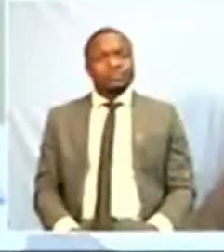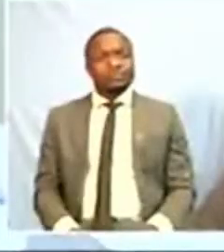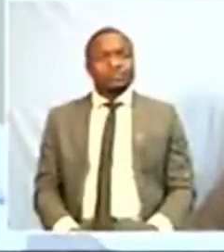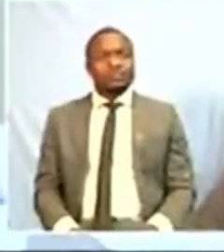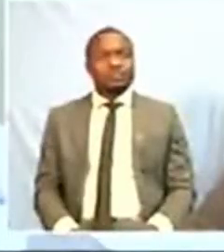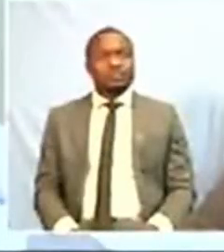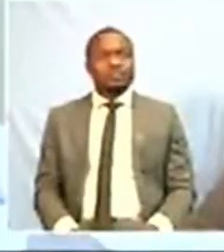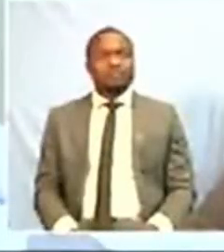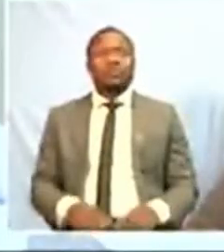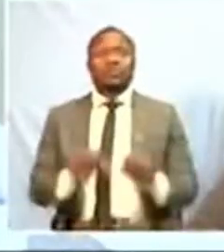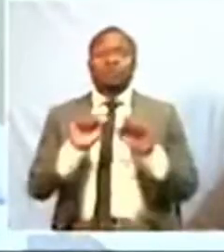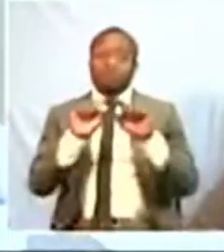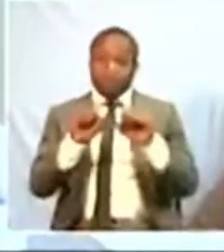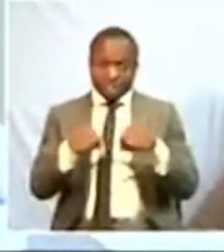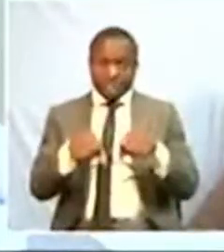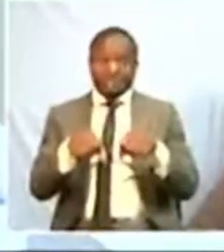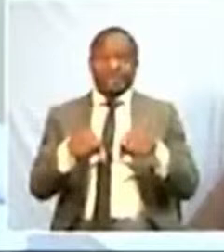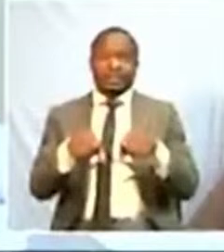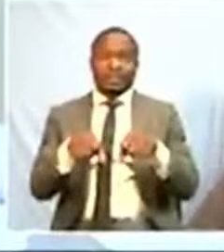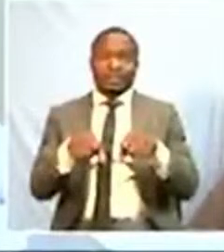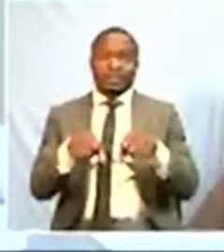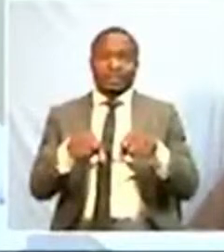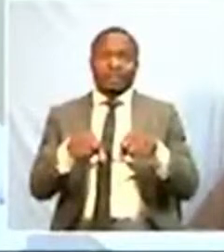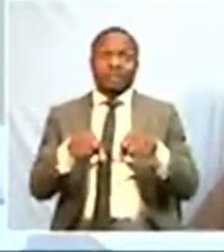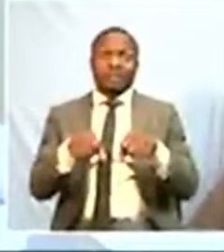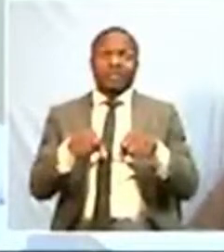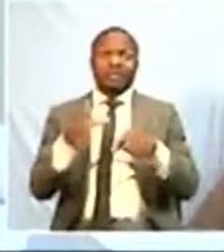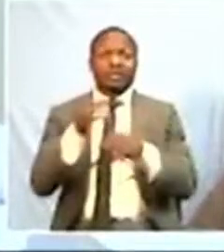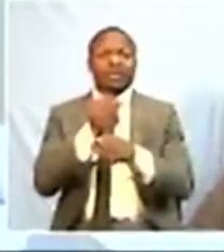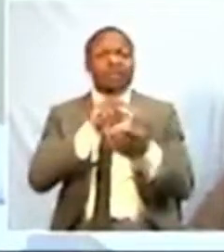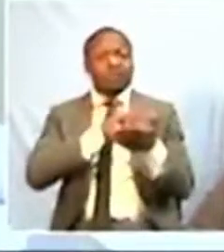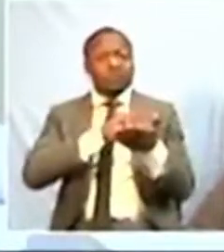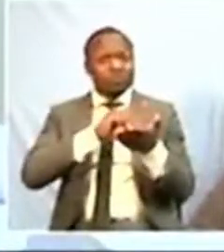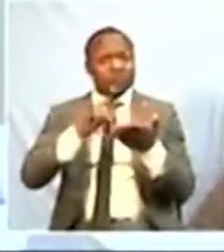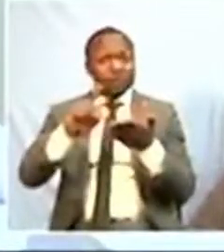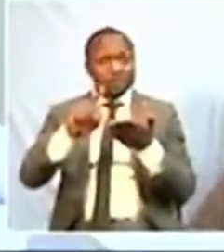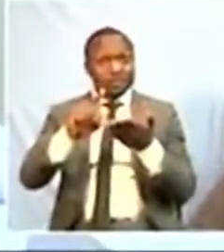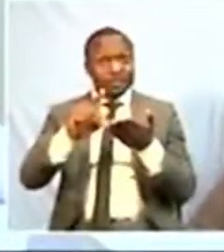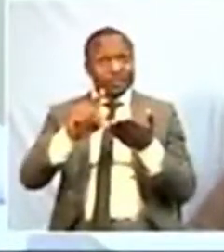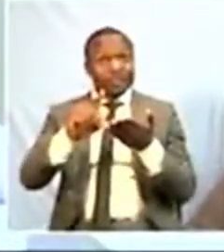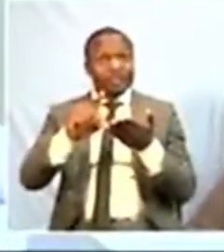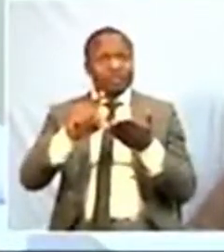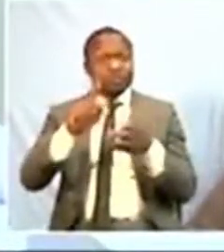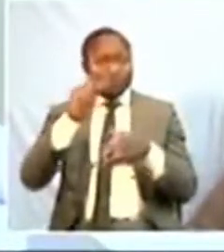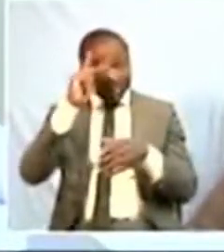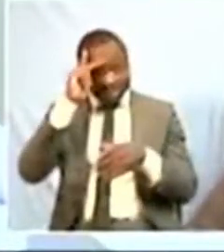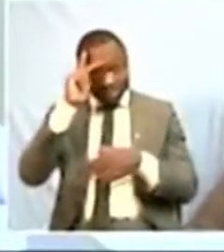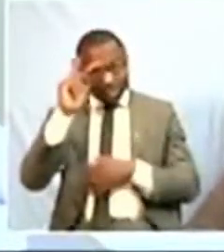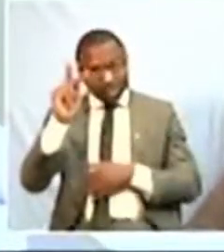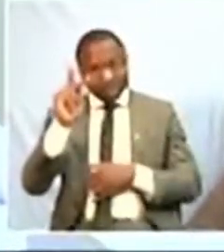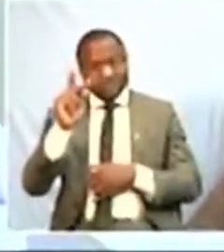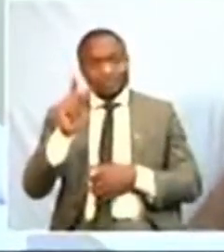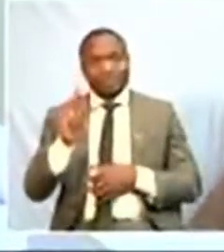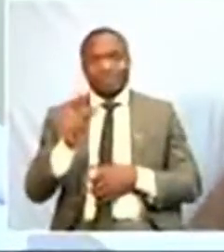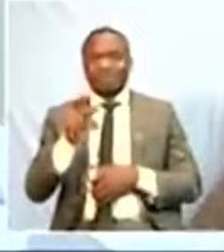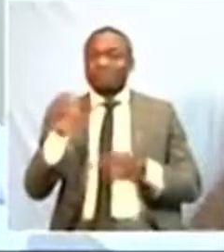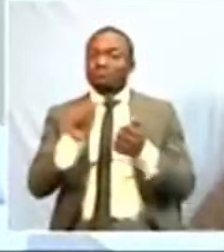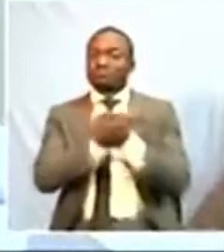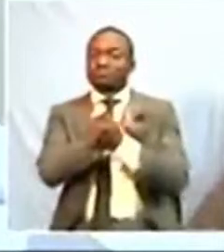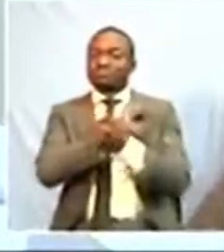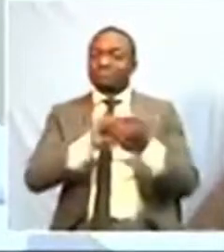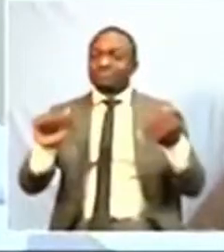So we can take a week, as Honorable Mtero and others have indicated. For Kitwe, it's a